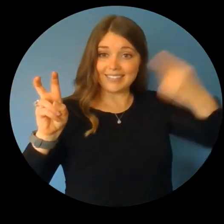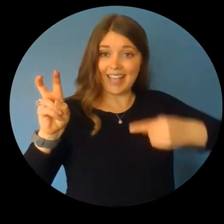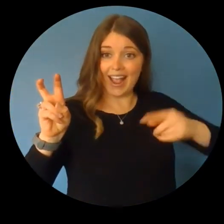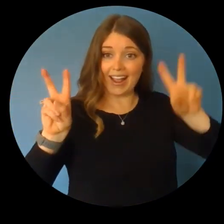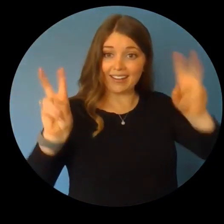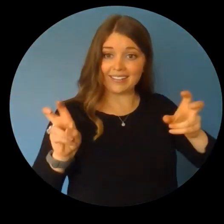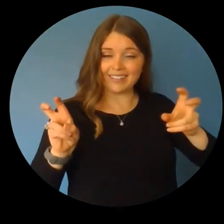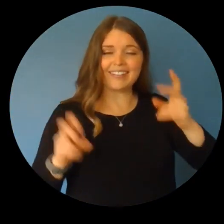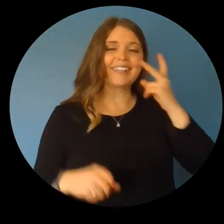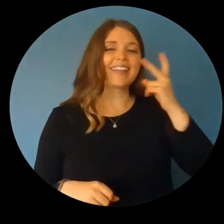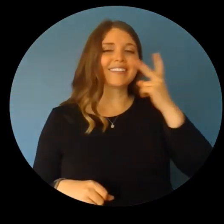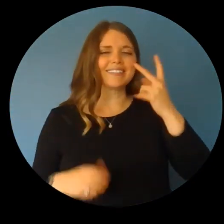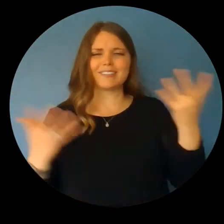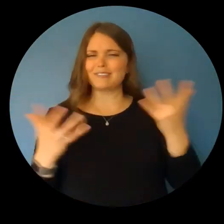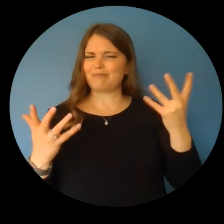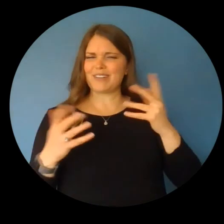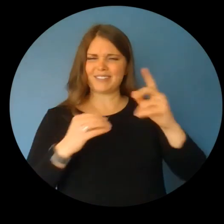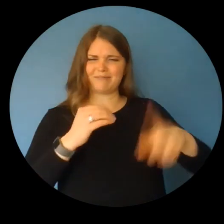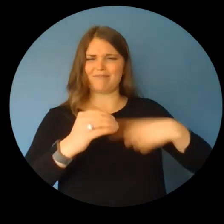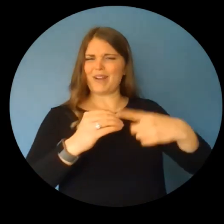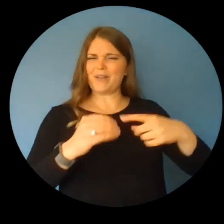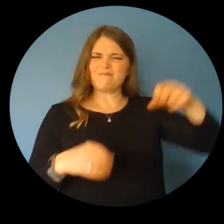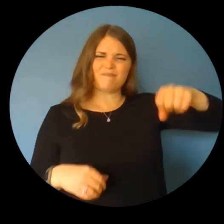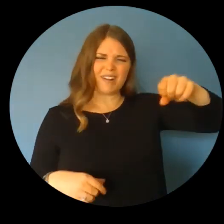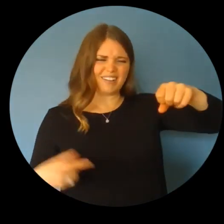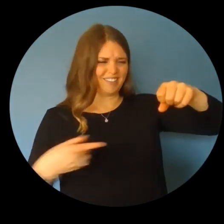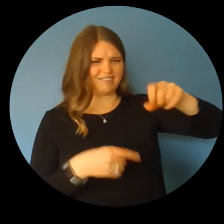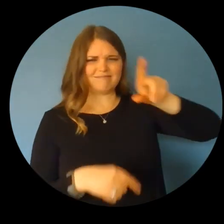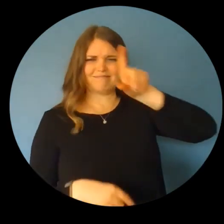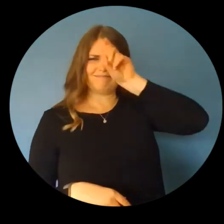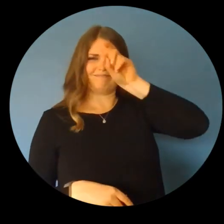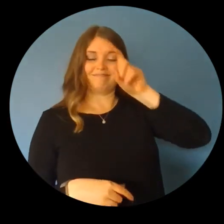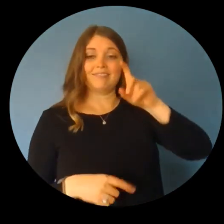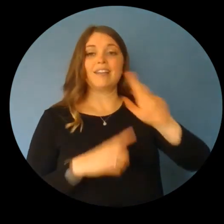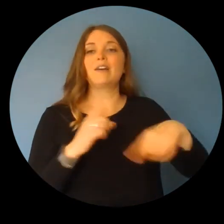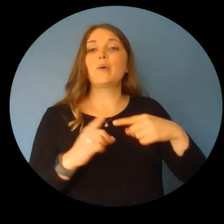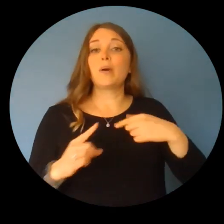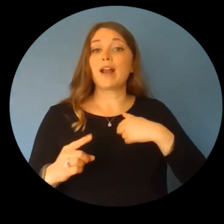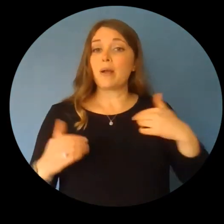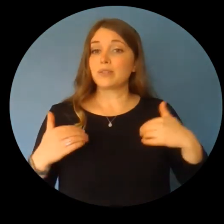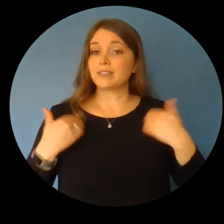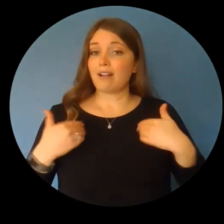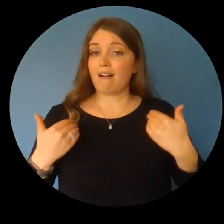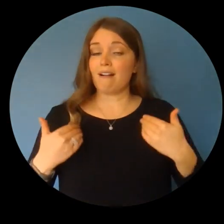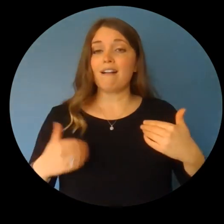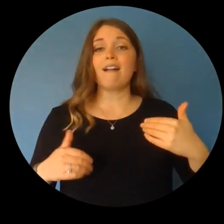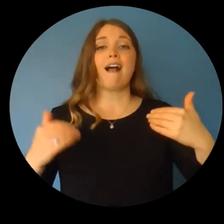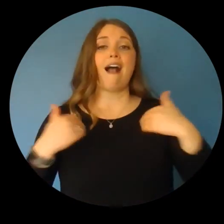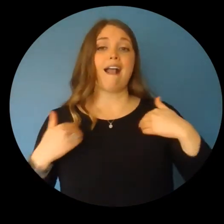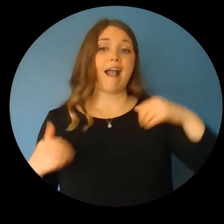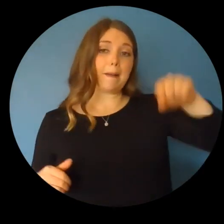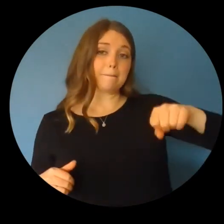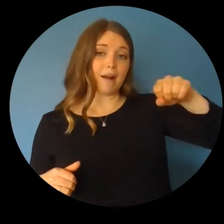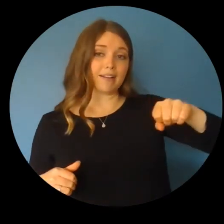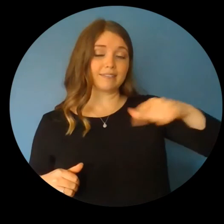they're talking about with buckets. When I was little, I had a bucket, and I would often use it in